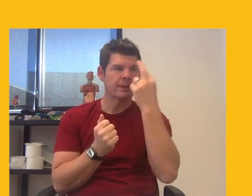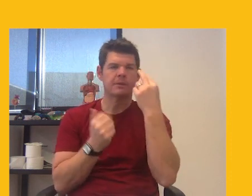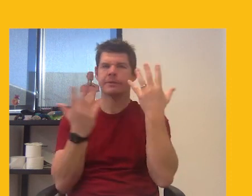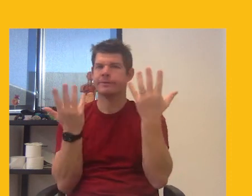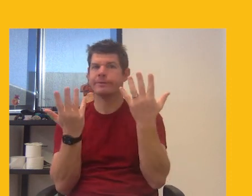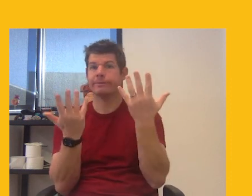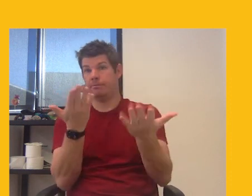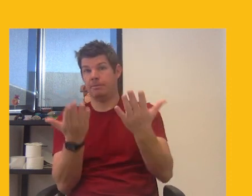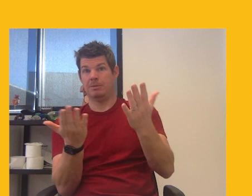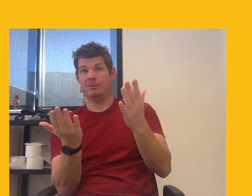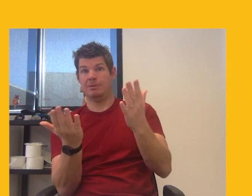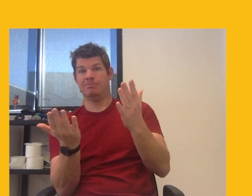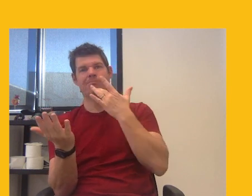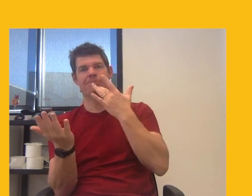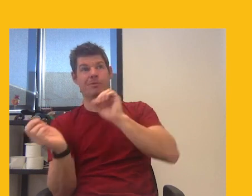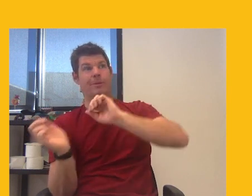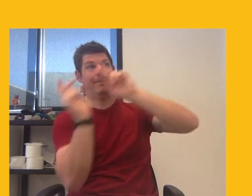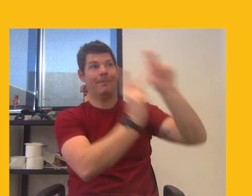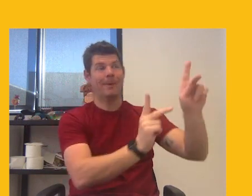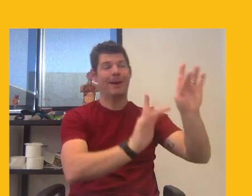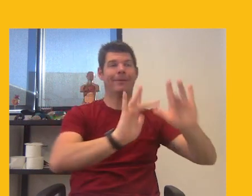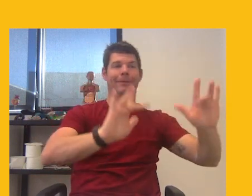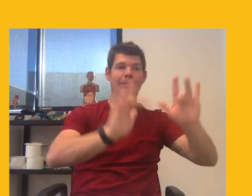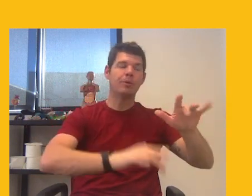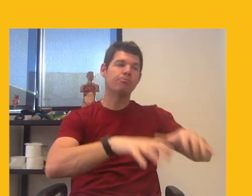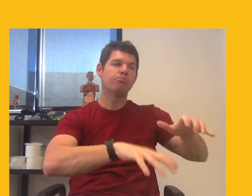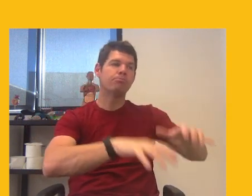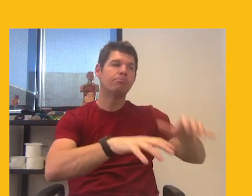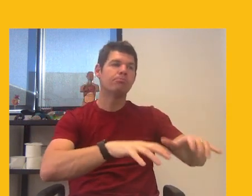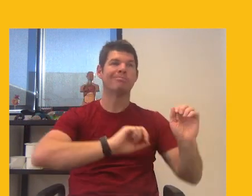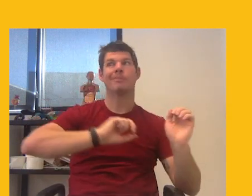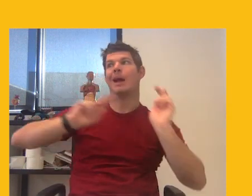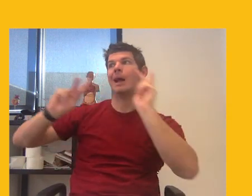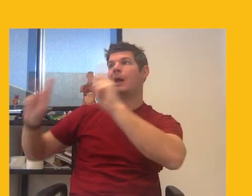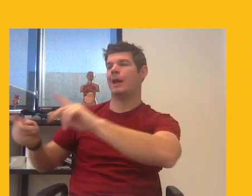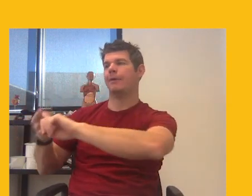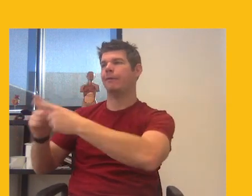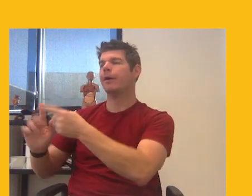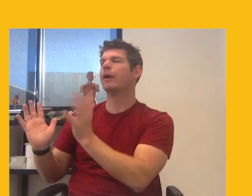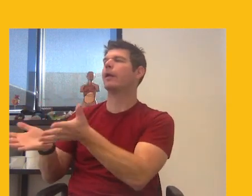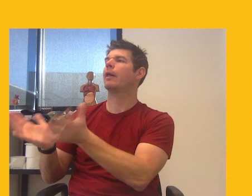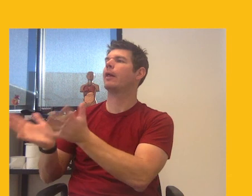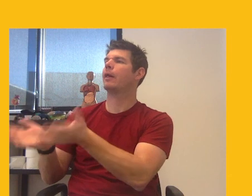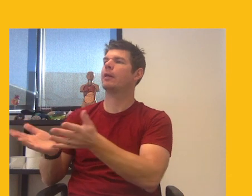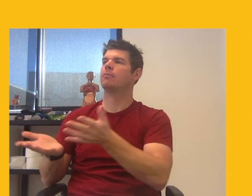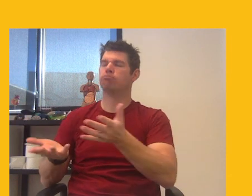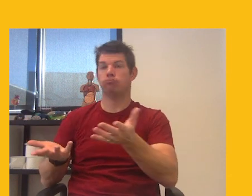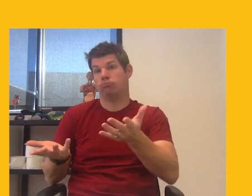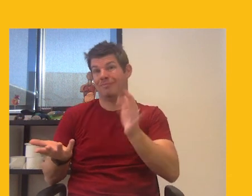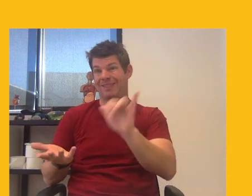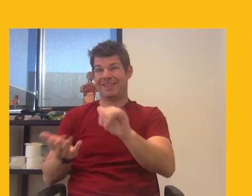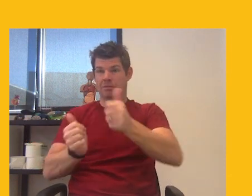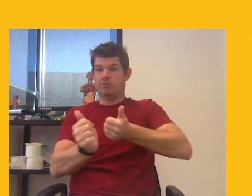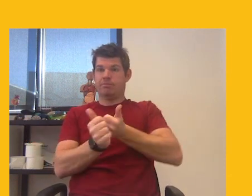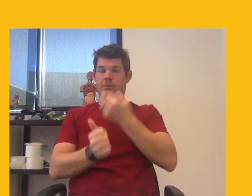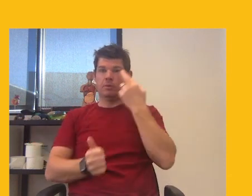to our computers, onto something else, right? It's not that exciting of an activity, but it'd be good to get to sort of understand, and you could maybe talk